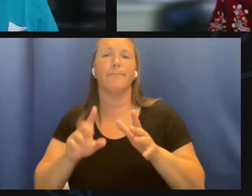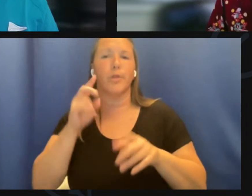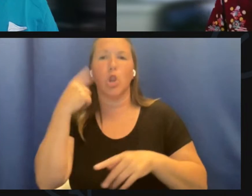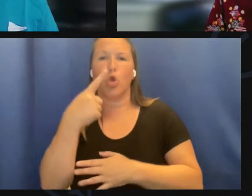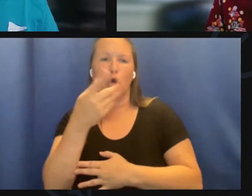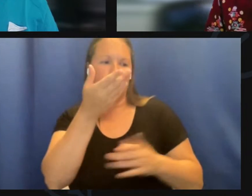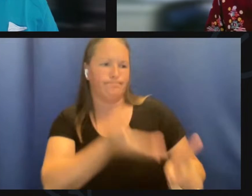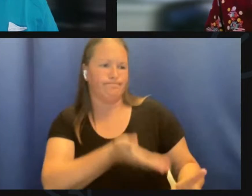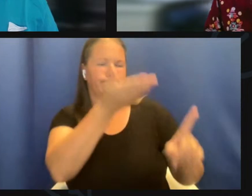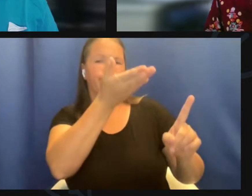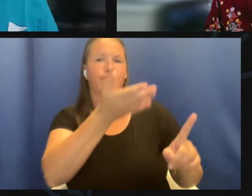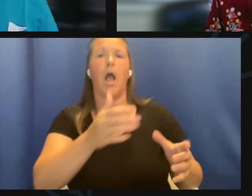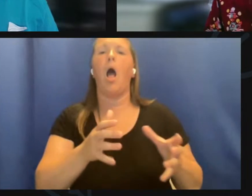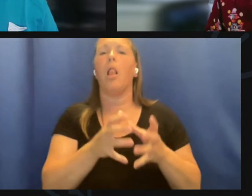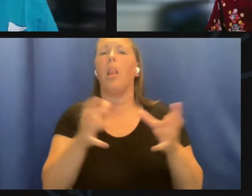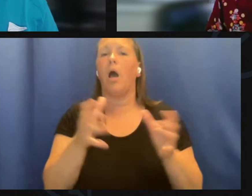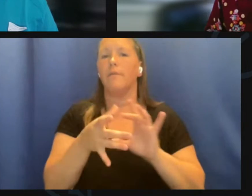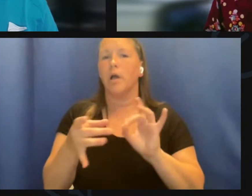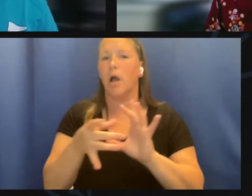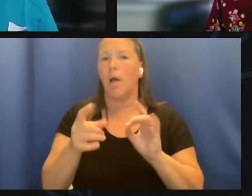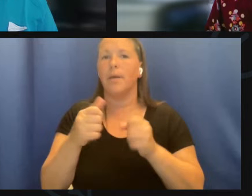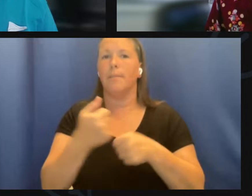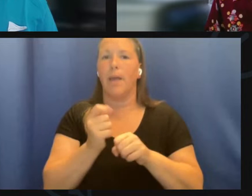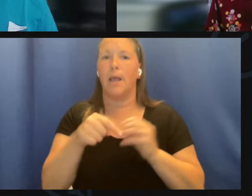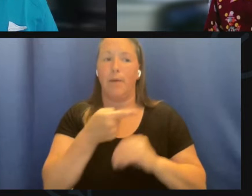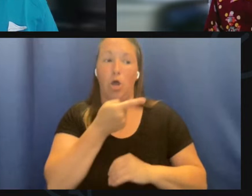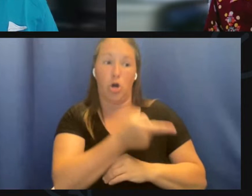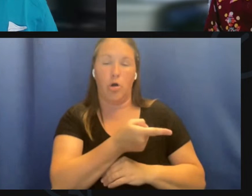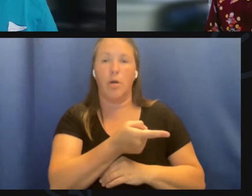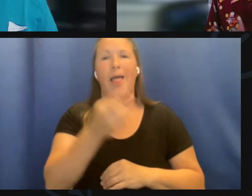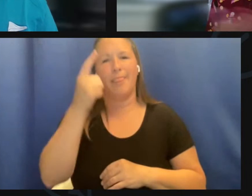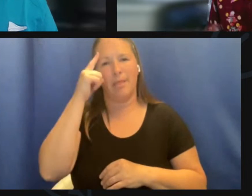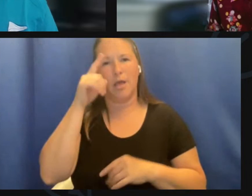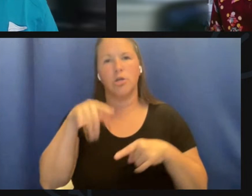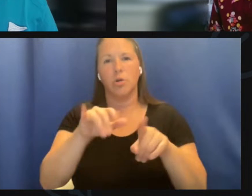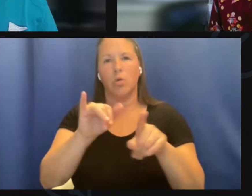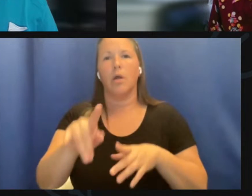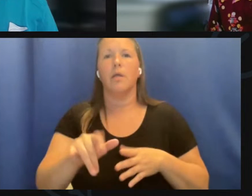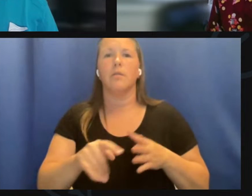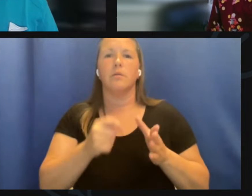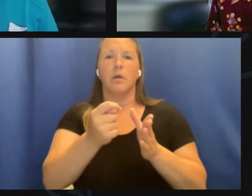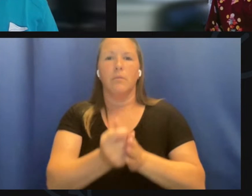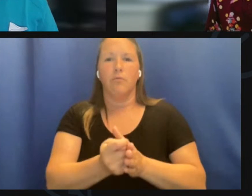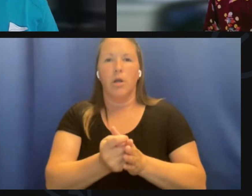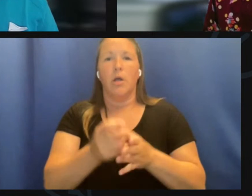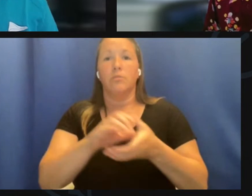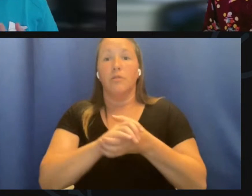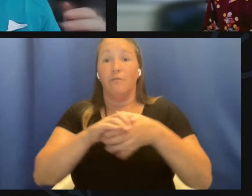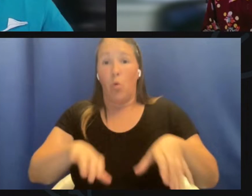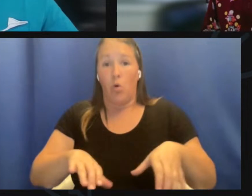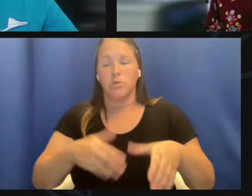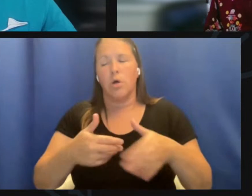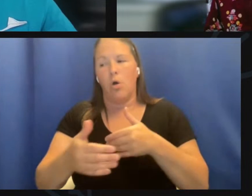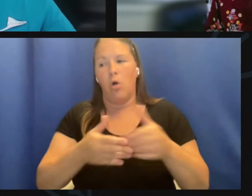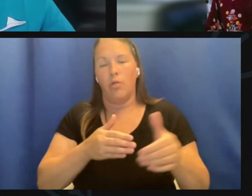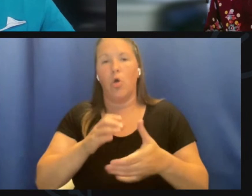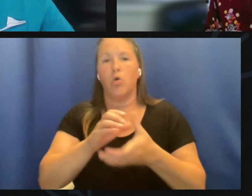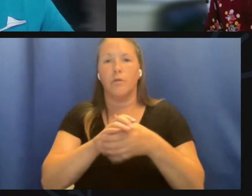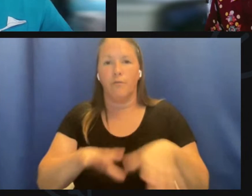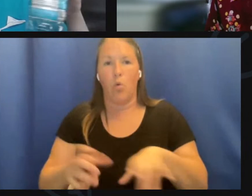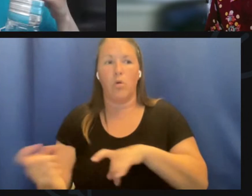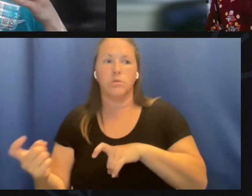as well. I think divorce at that time, although in this case her divorce is granted by the Maryland